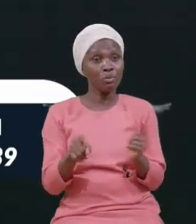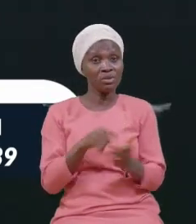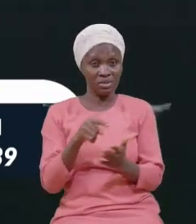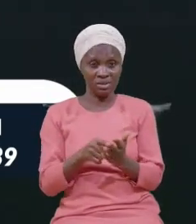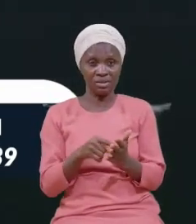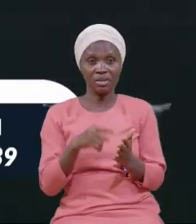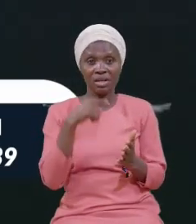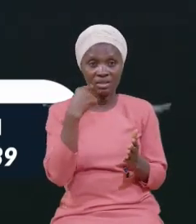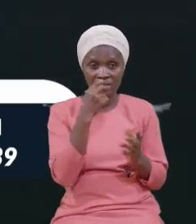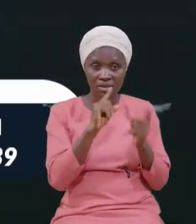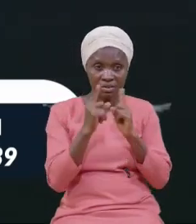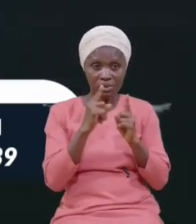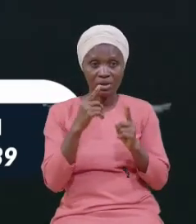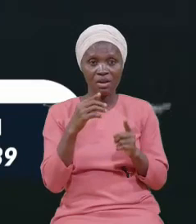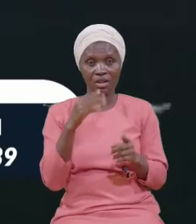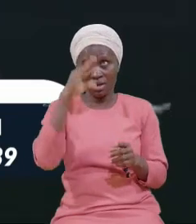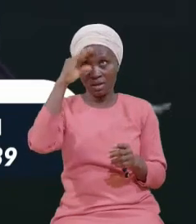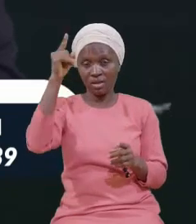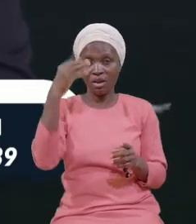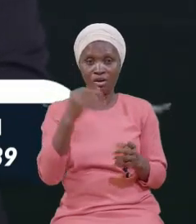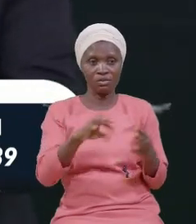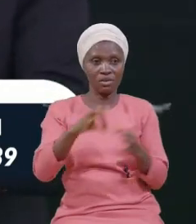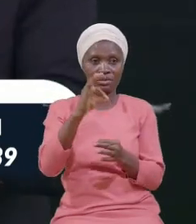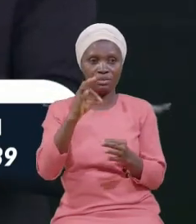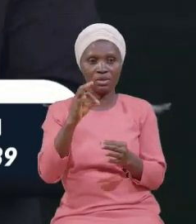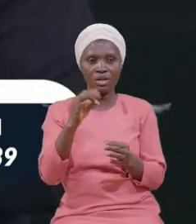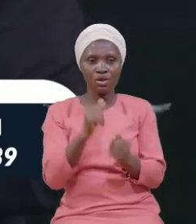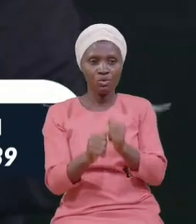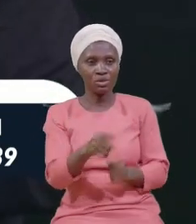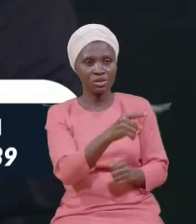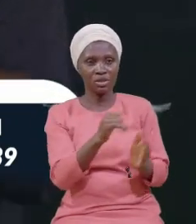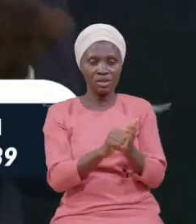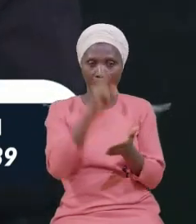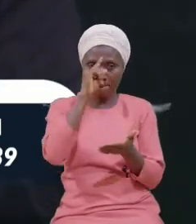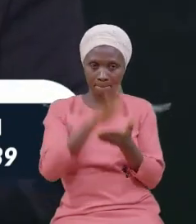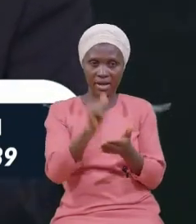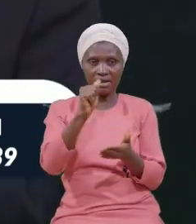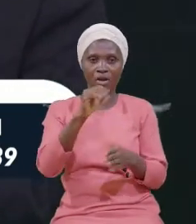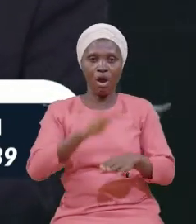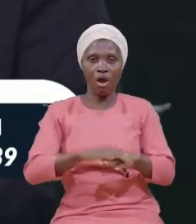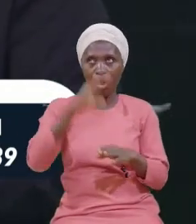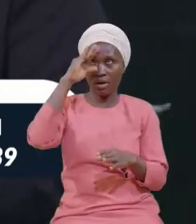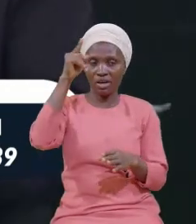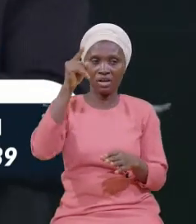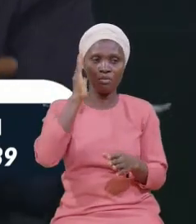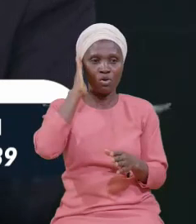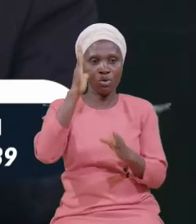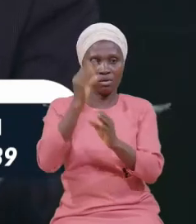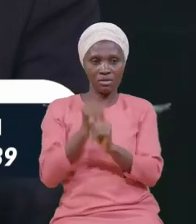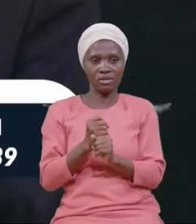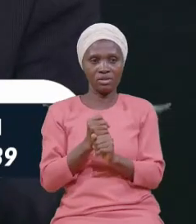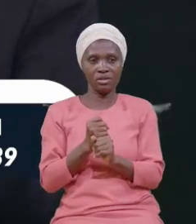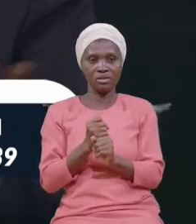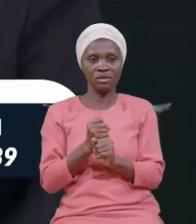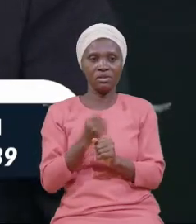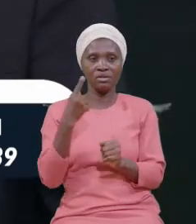they that believe on him should receive. For the Holy Ghost was not